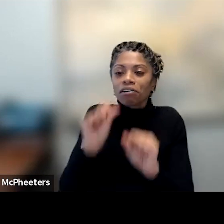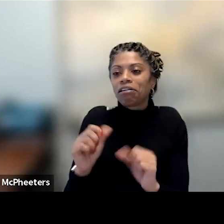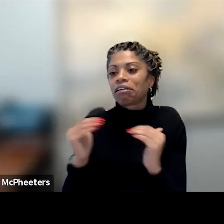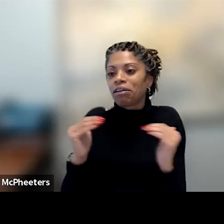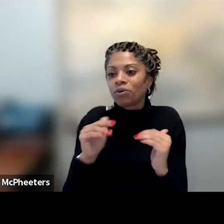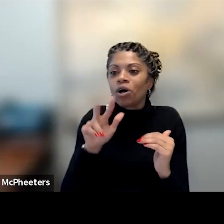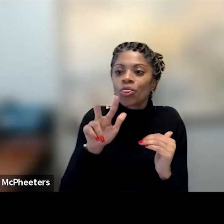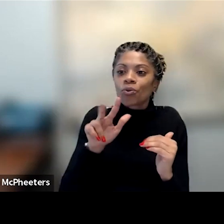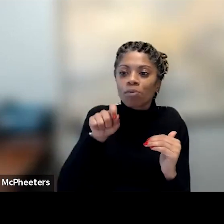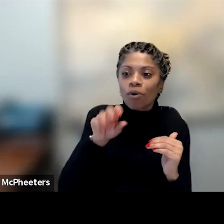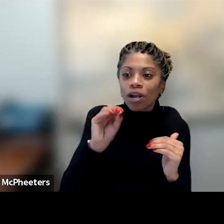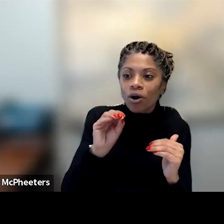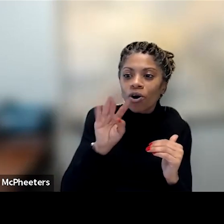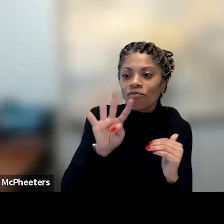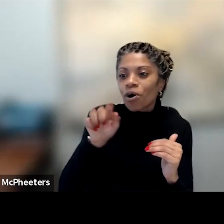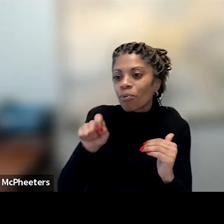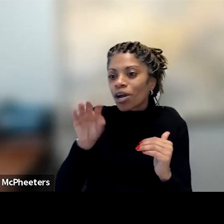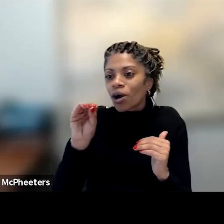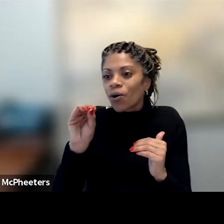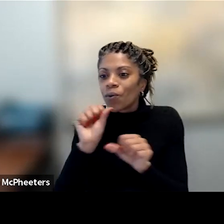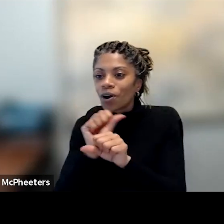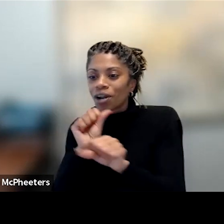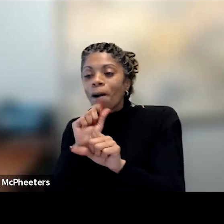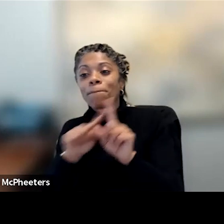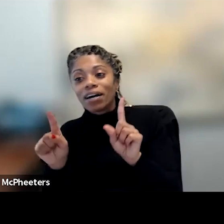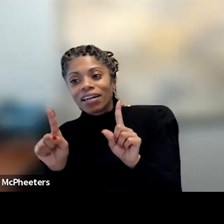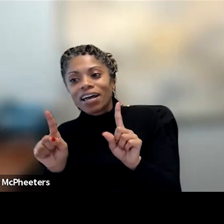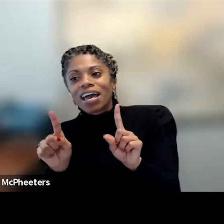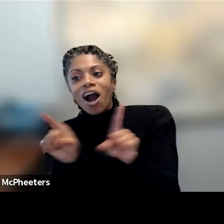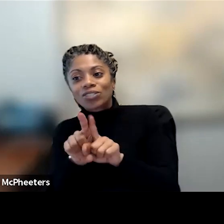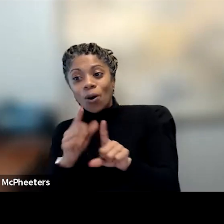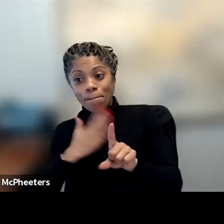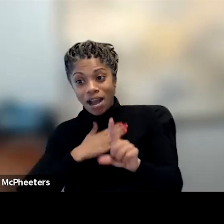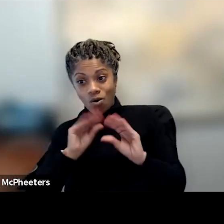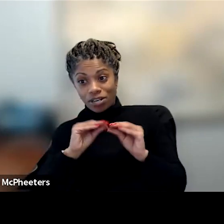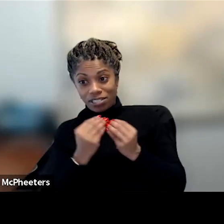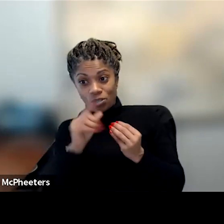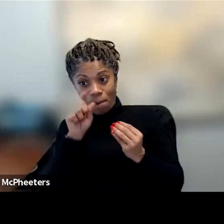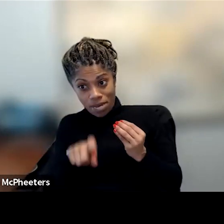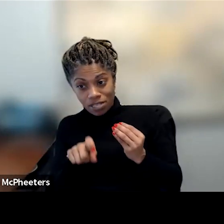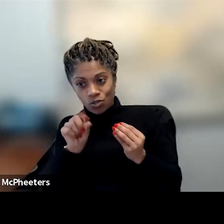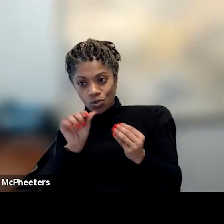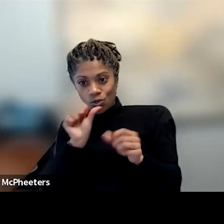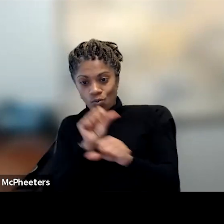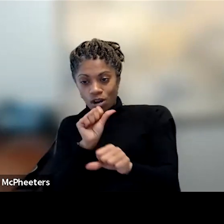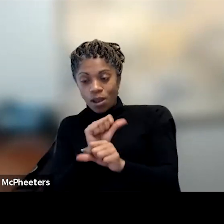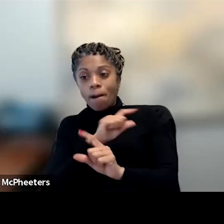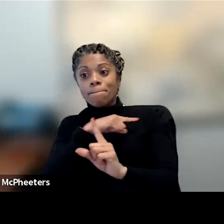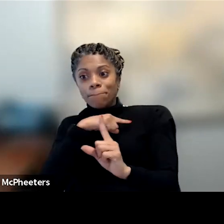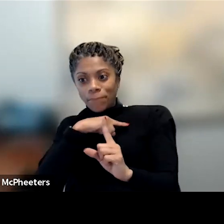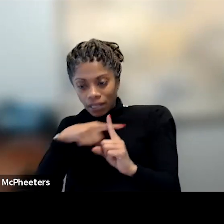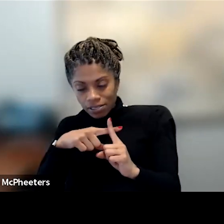ear to because people have said, hey, not only is my organization not doing the work, but there's also white dominant culture that's very present in these